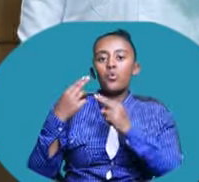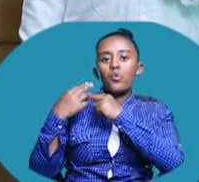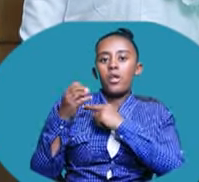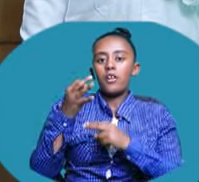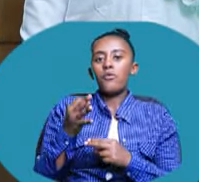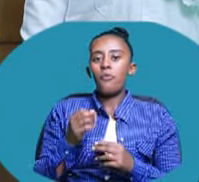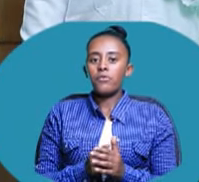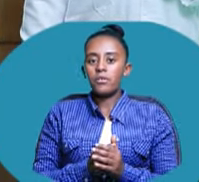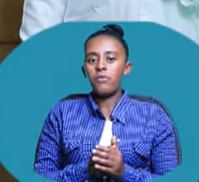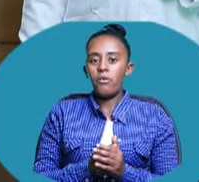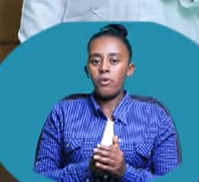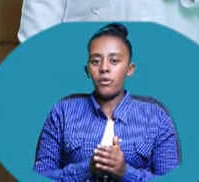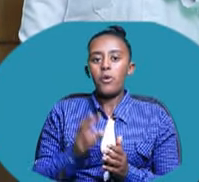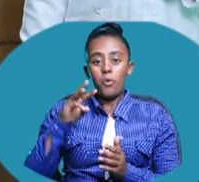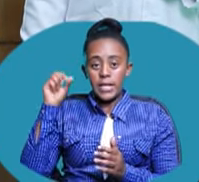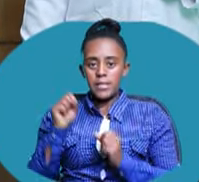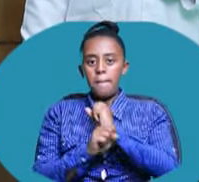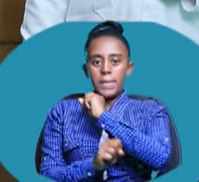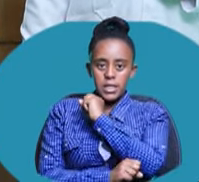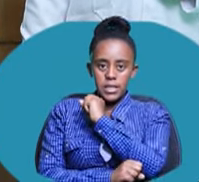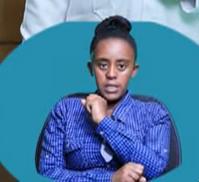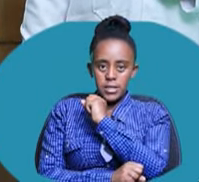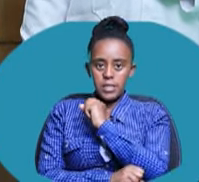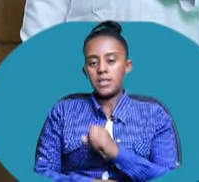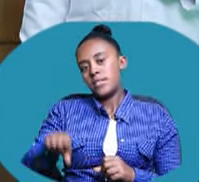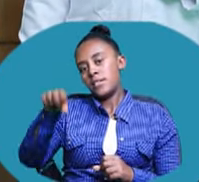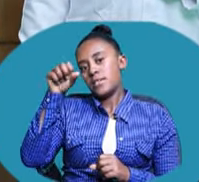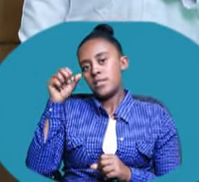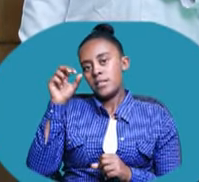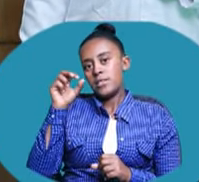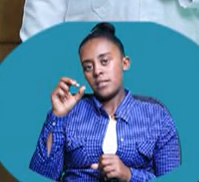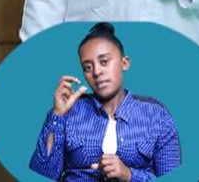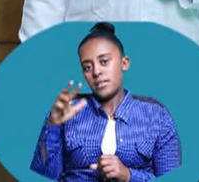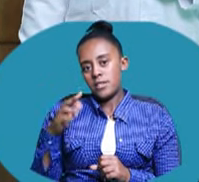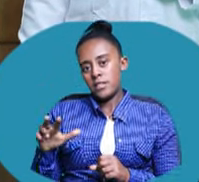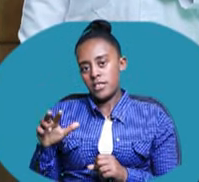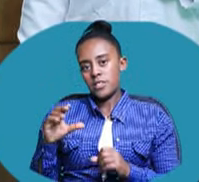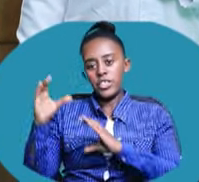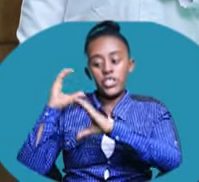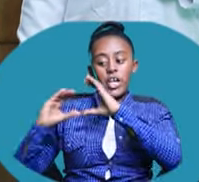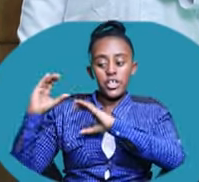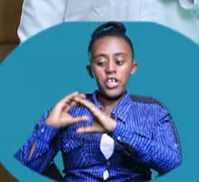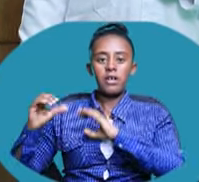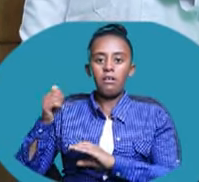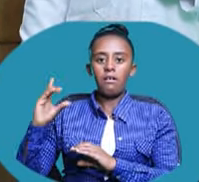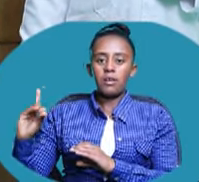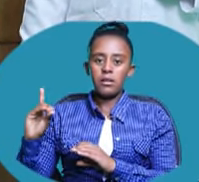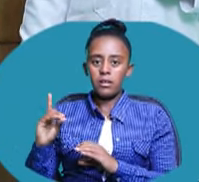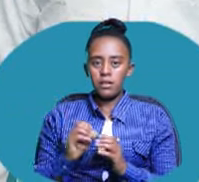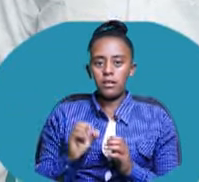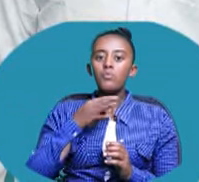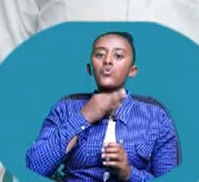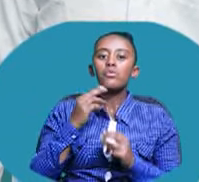this sultanate was emerged 13th century AD. The founder of Muslim Sultanate of